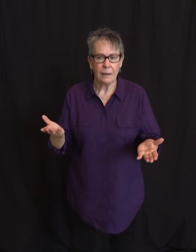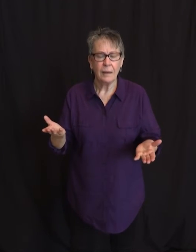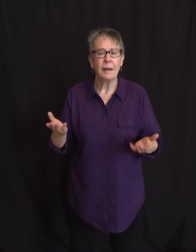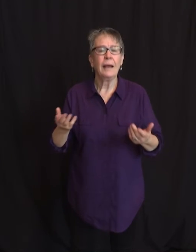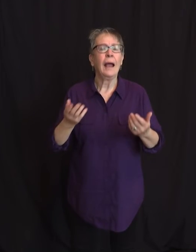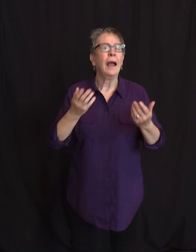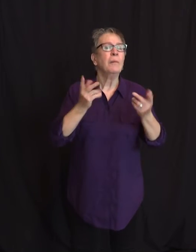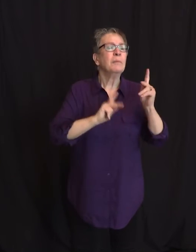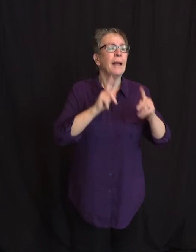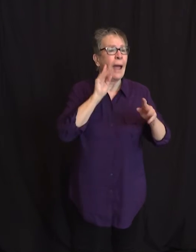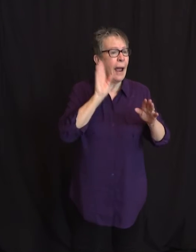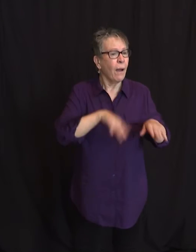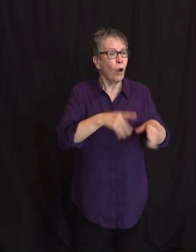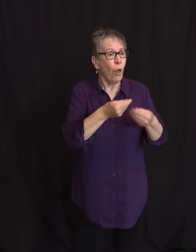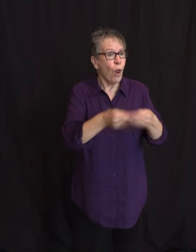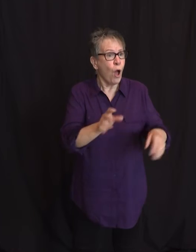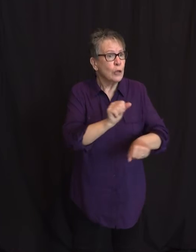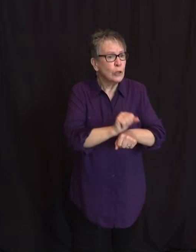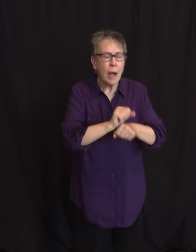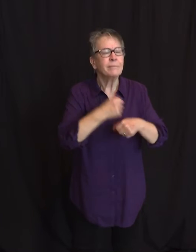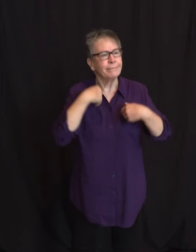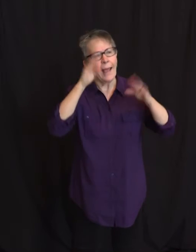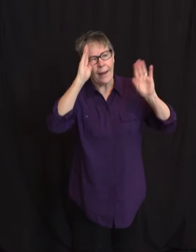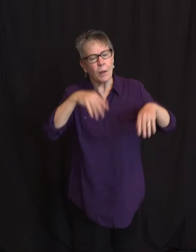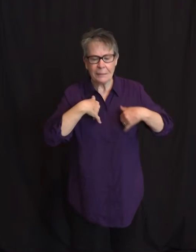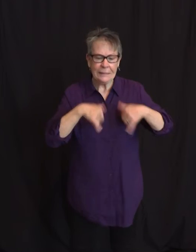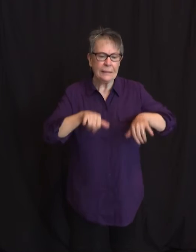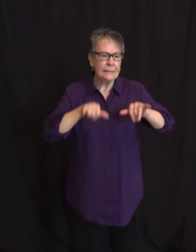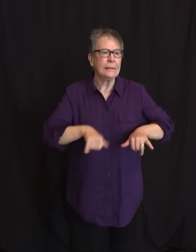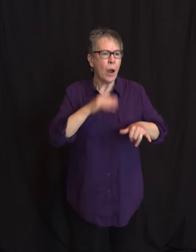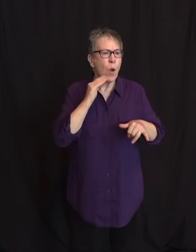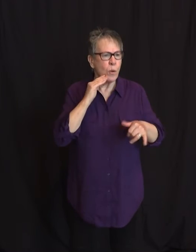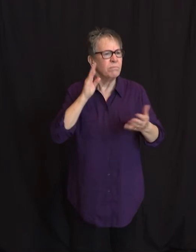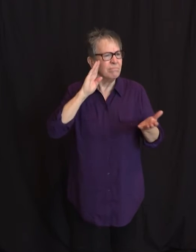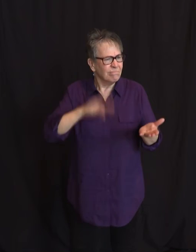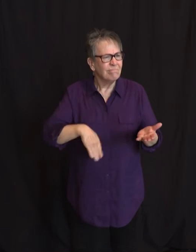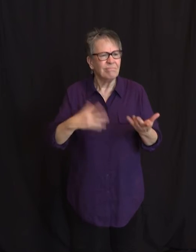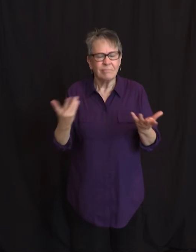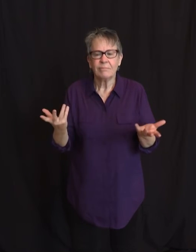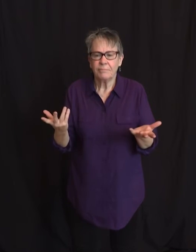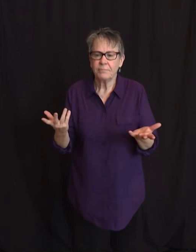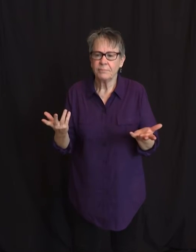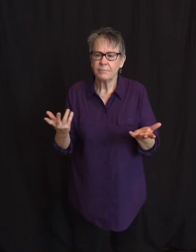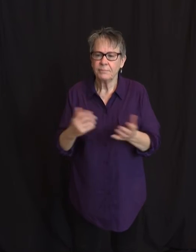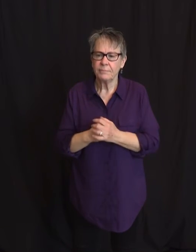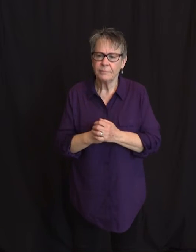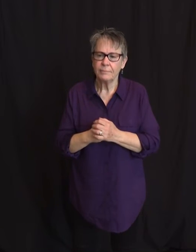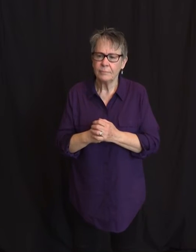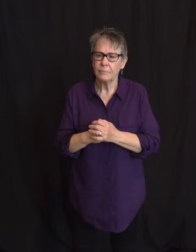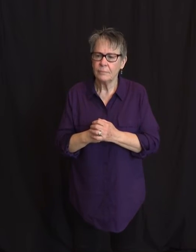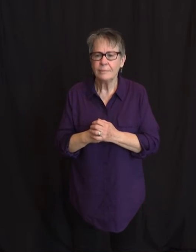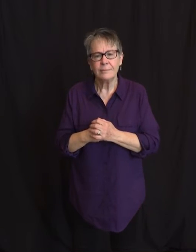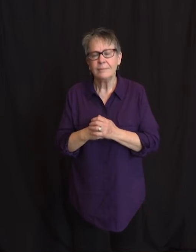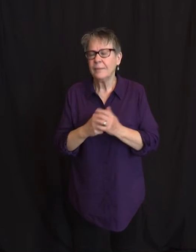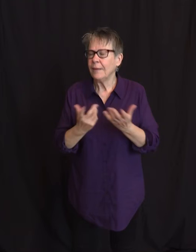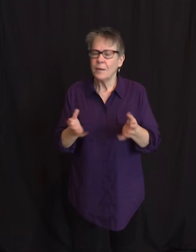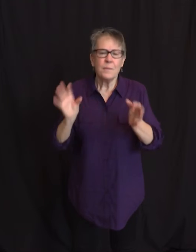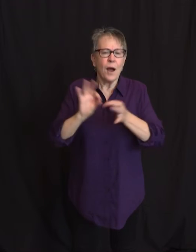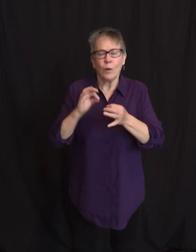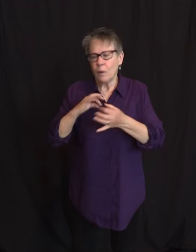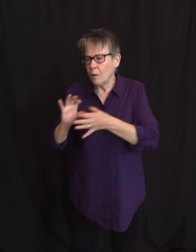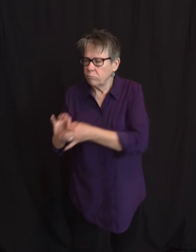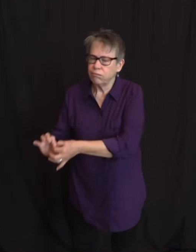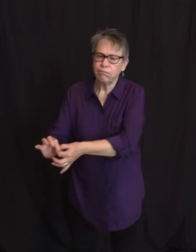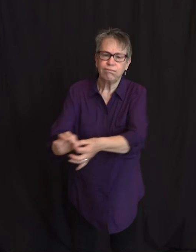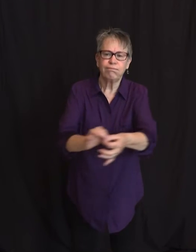so it's been an extraordinary show of force and teamwork by the overwhelming 9 million of us. But